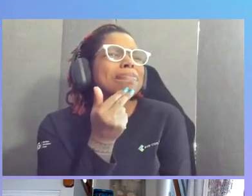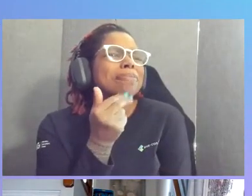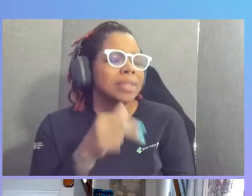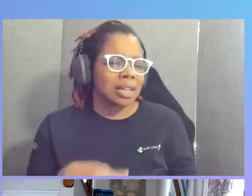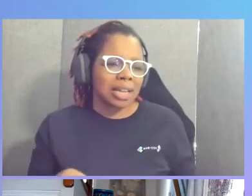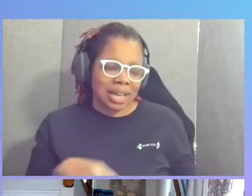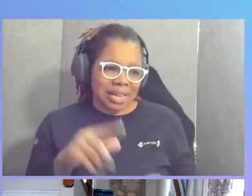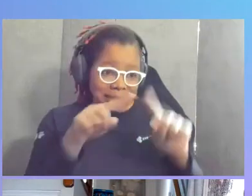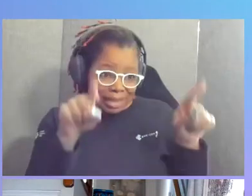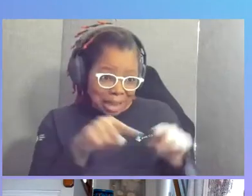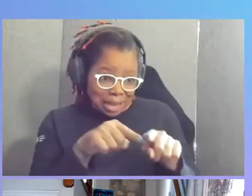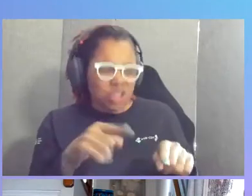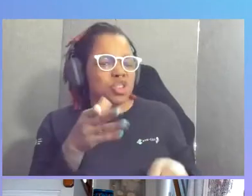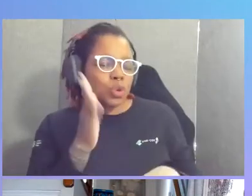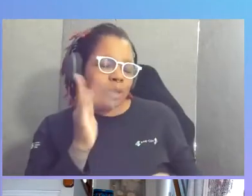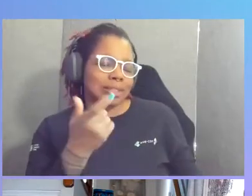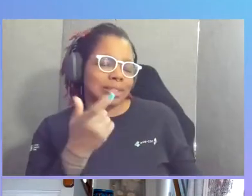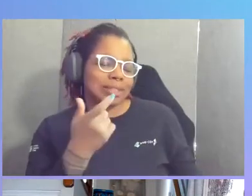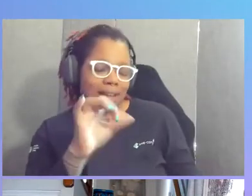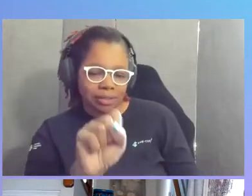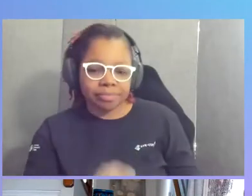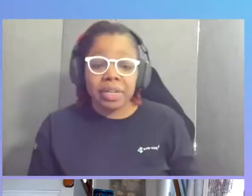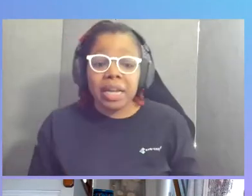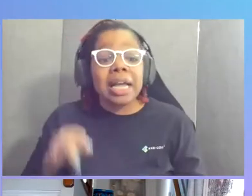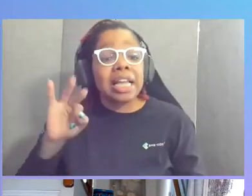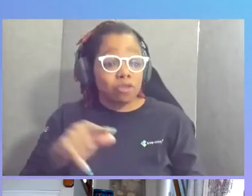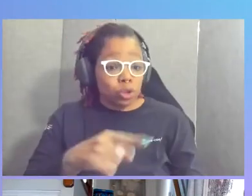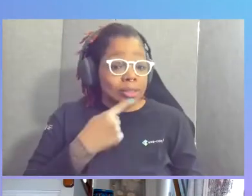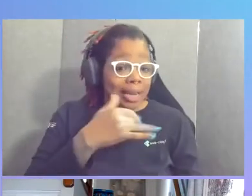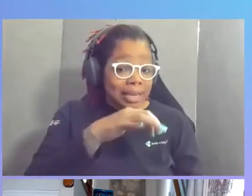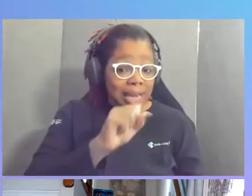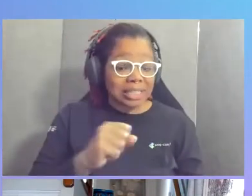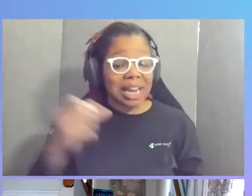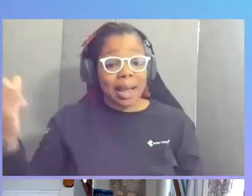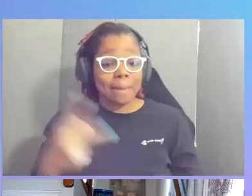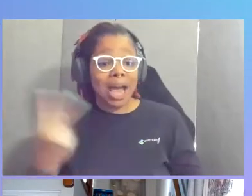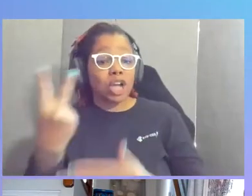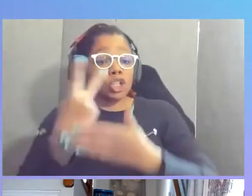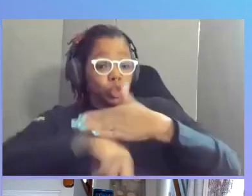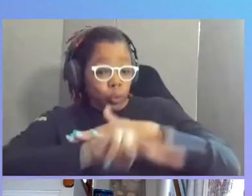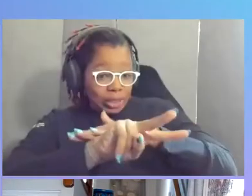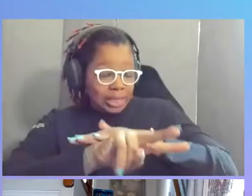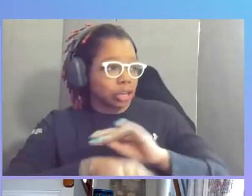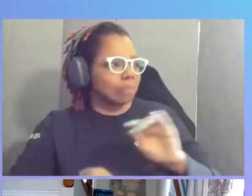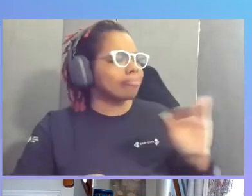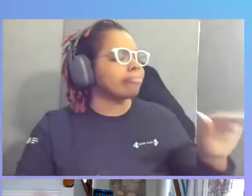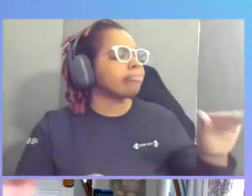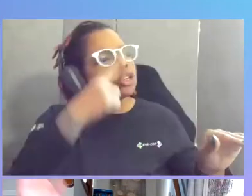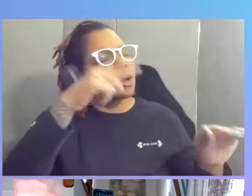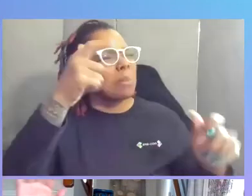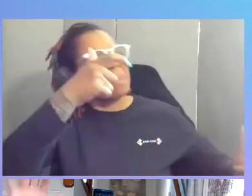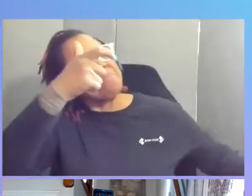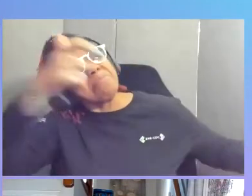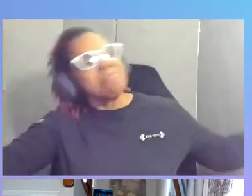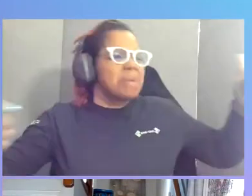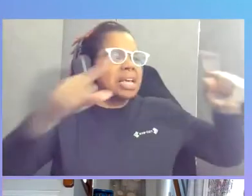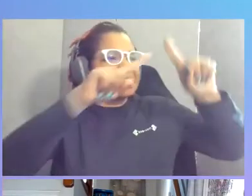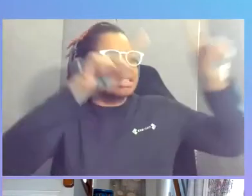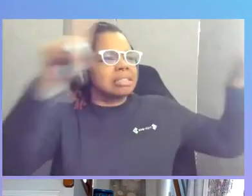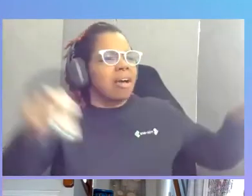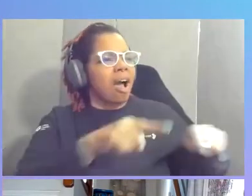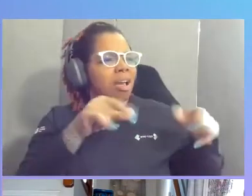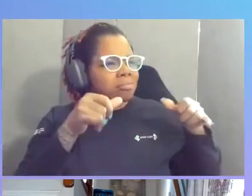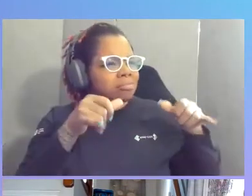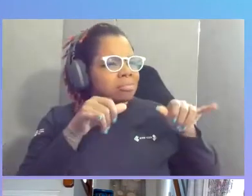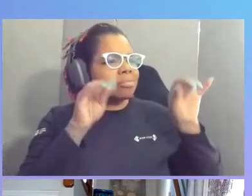likely to say yes. If you say yes, and I come back 2 weeks later and I say, hey, can I put this big giant sign on your